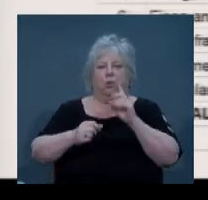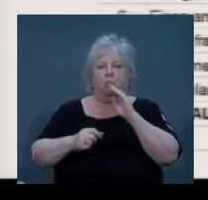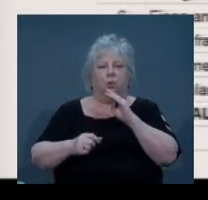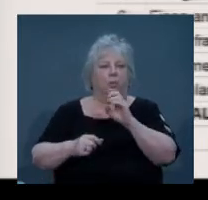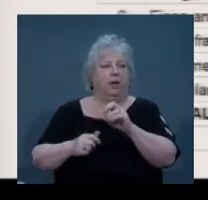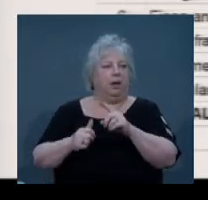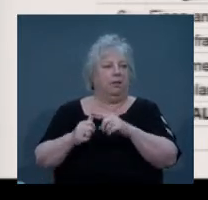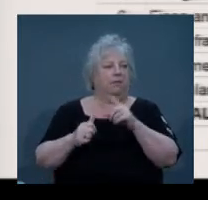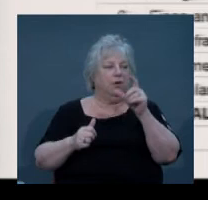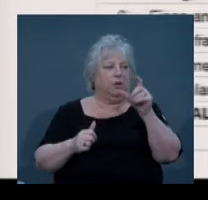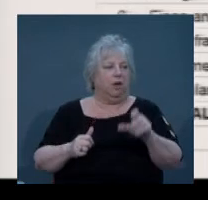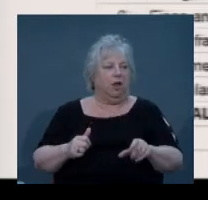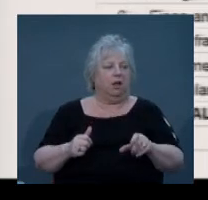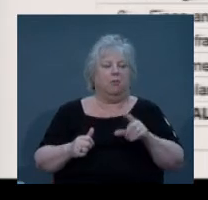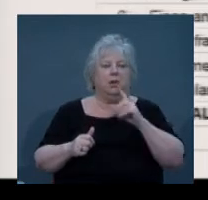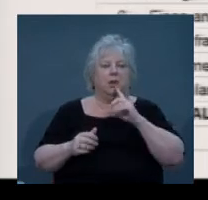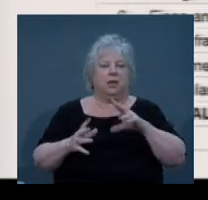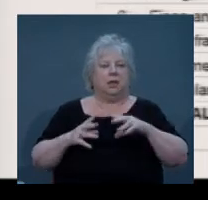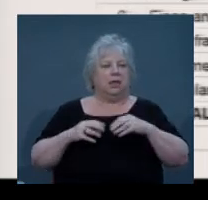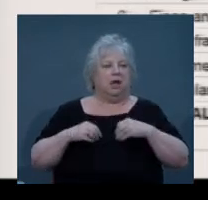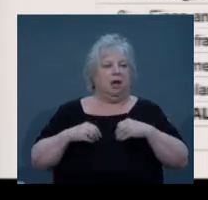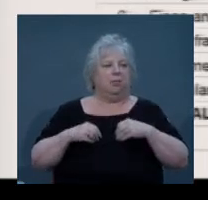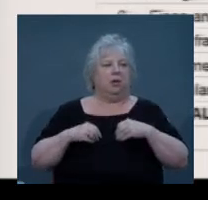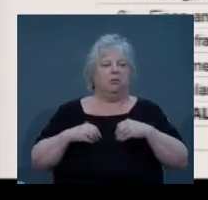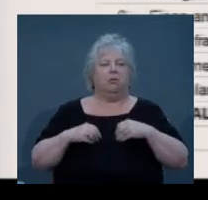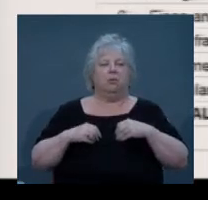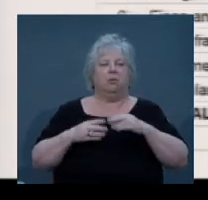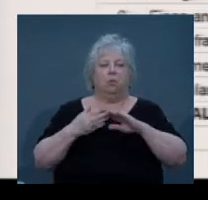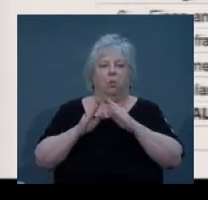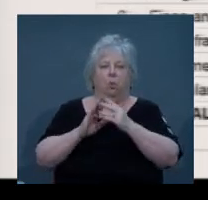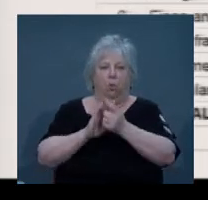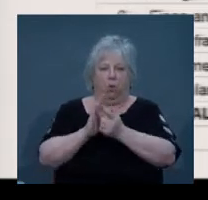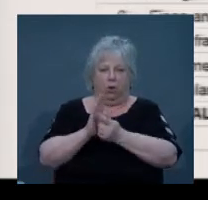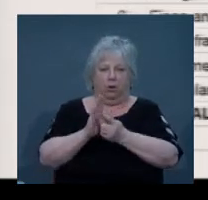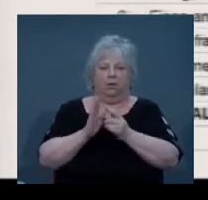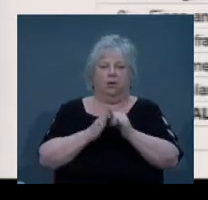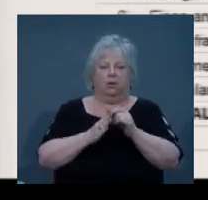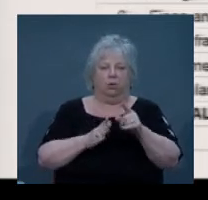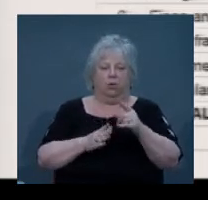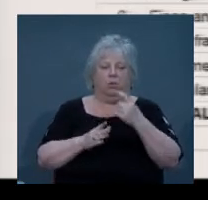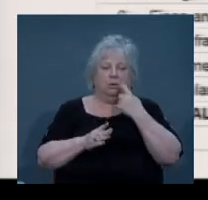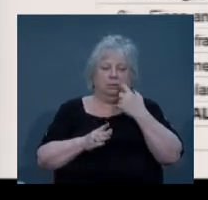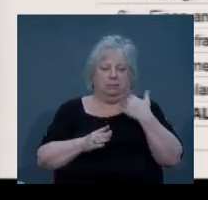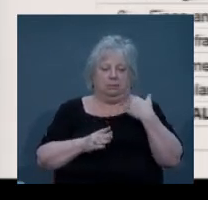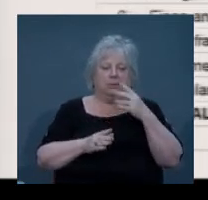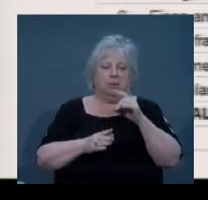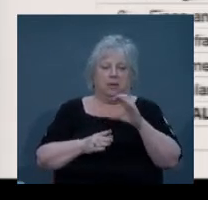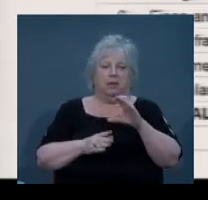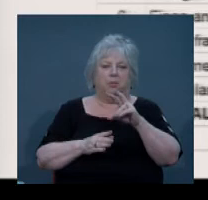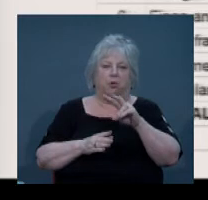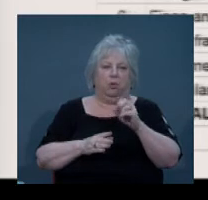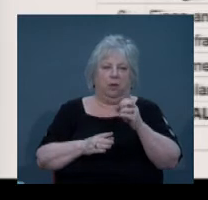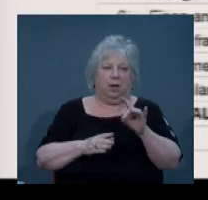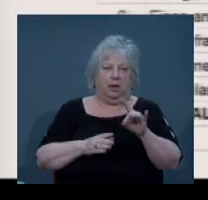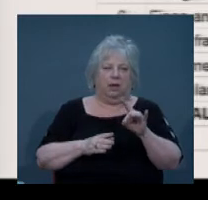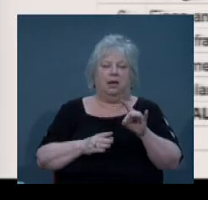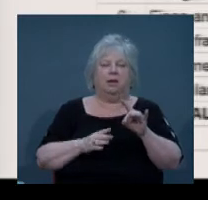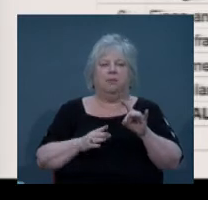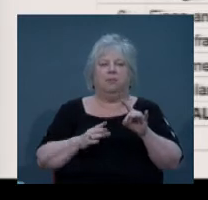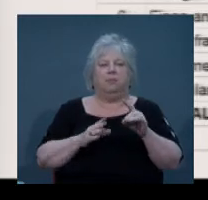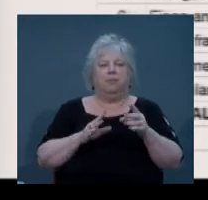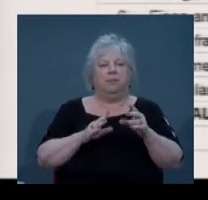the first column there is just the adopted ordinance. This is the one that you all adopted December 2018.